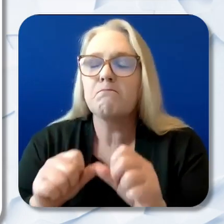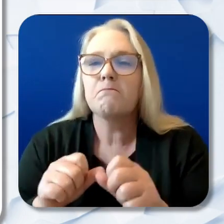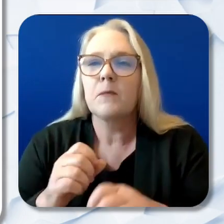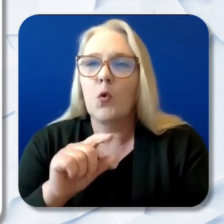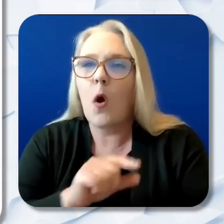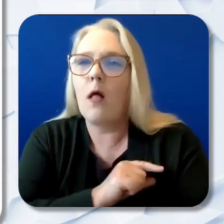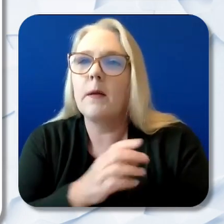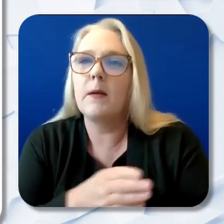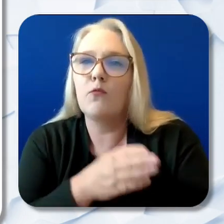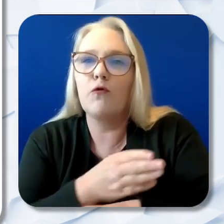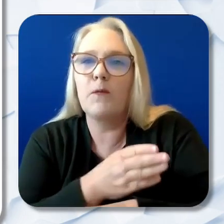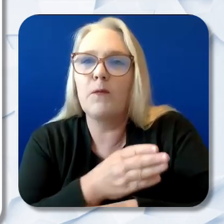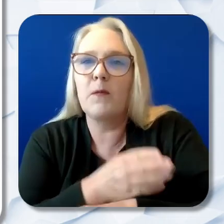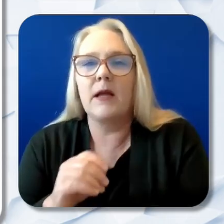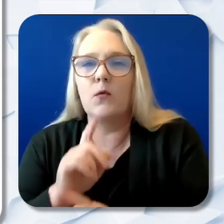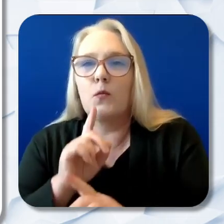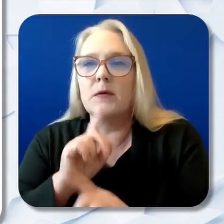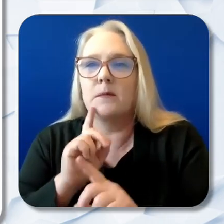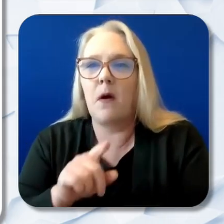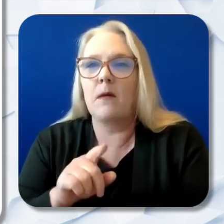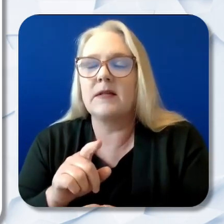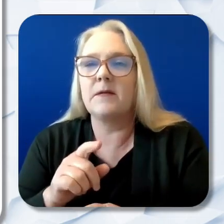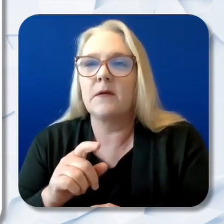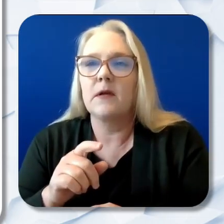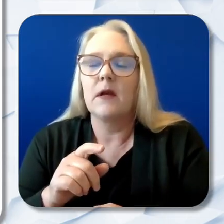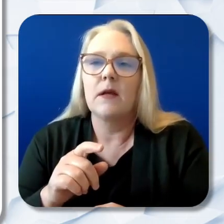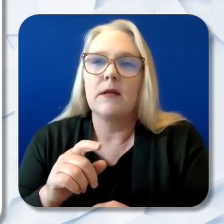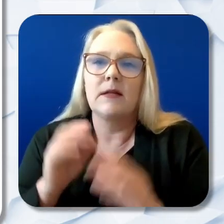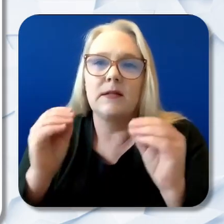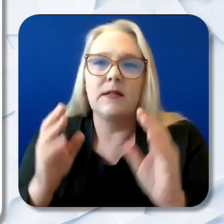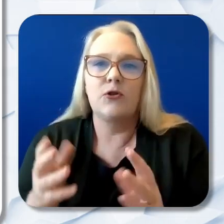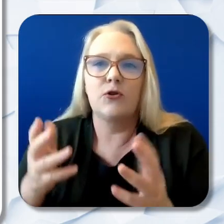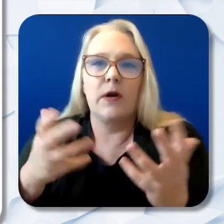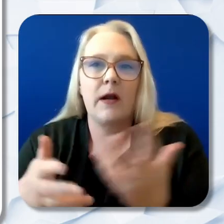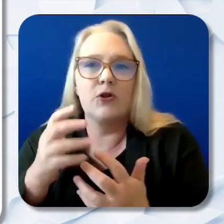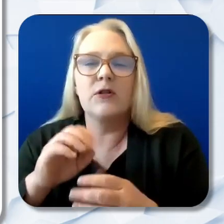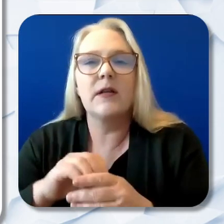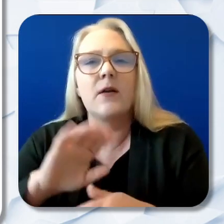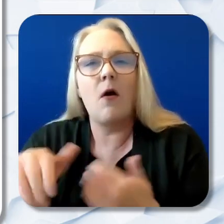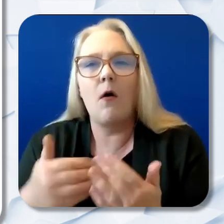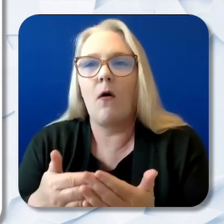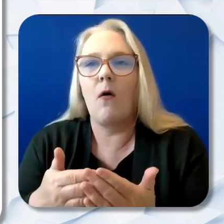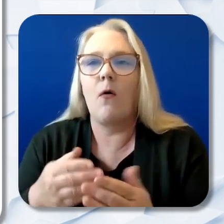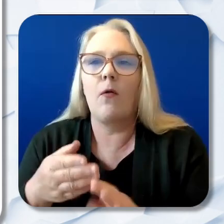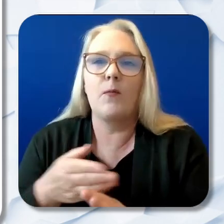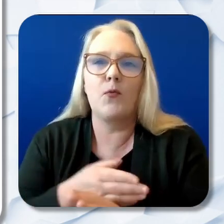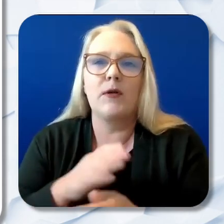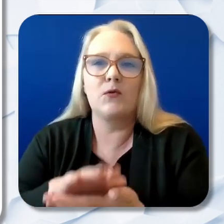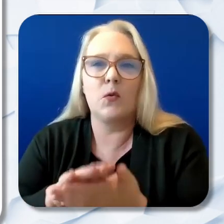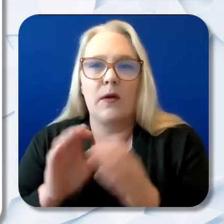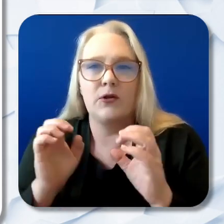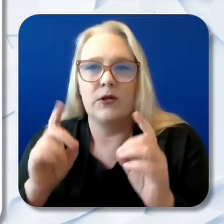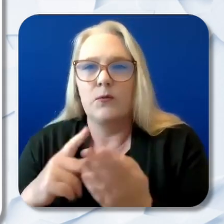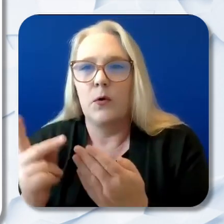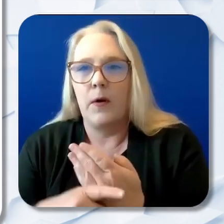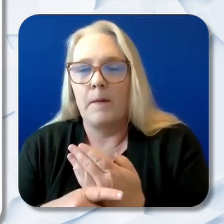improvement and responsive teacher-child interactions in all of our California state preschool programs. I think you've heard us talk about